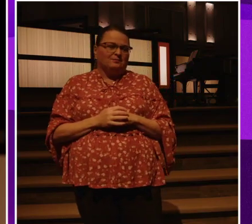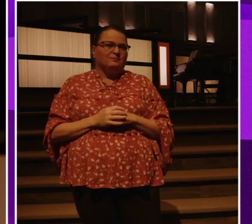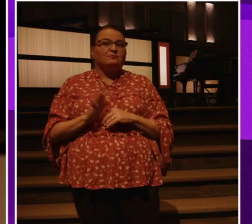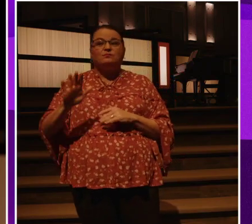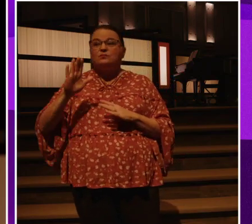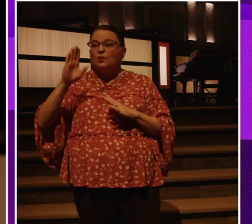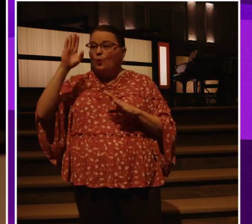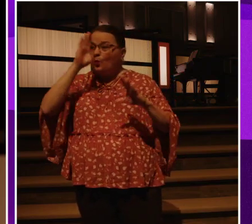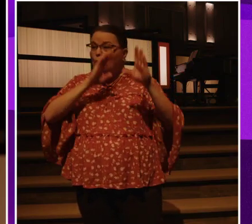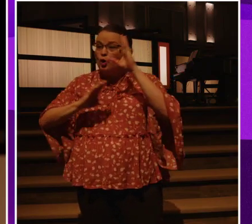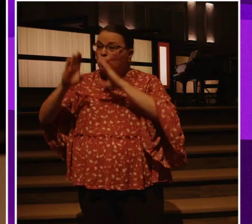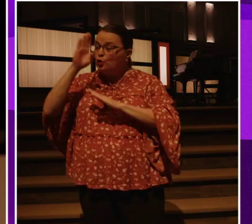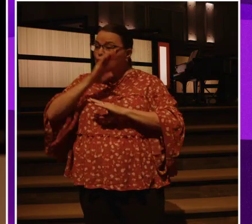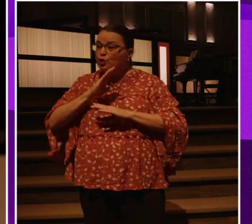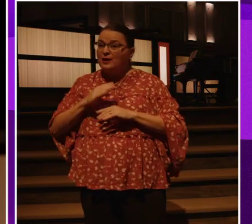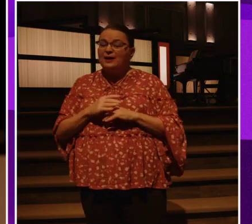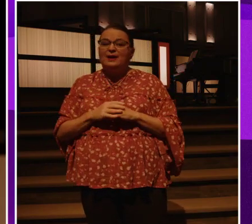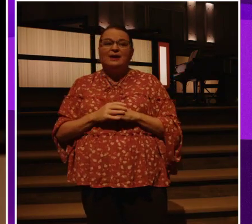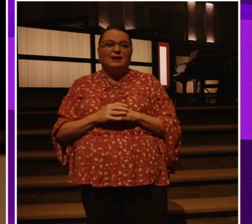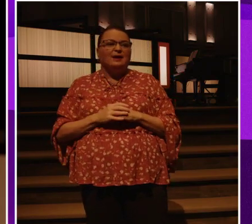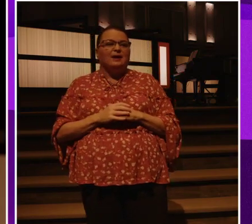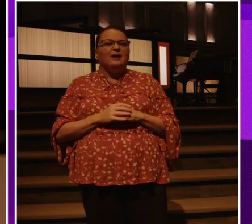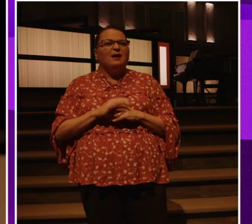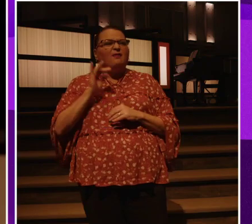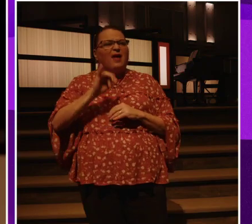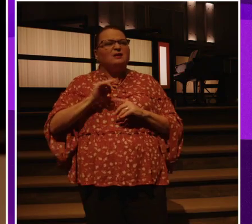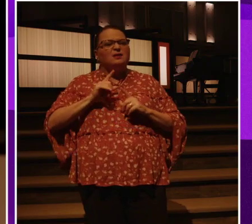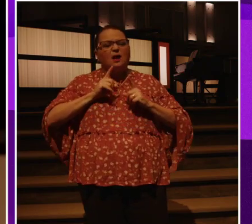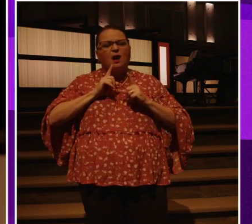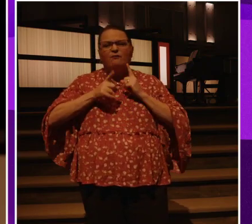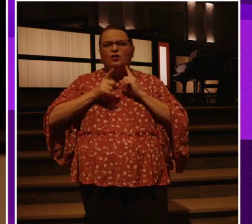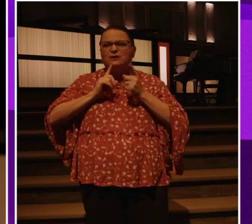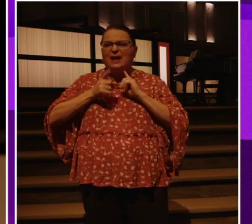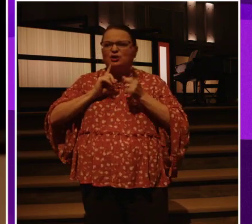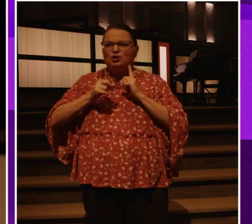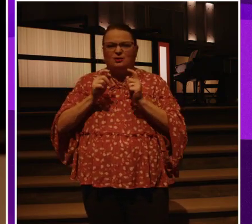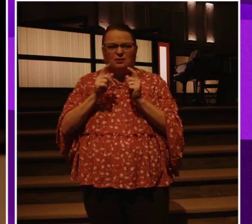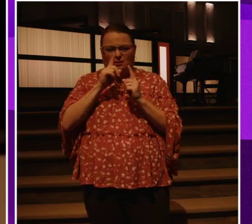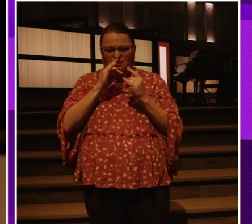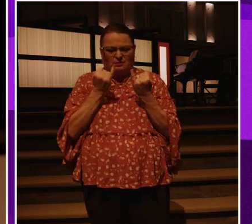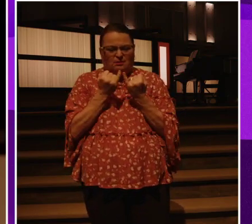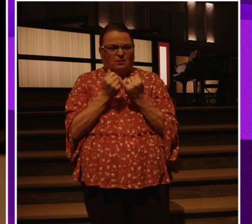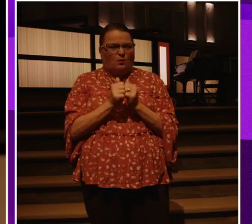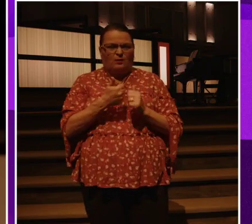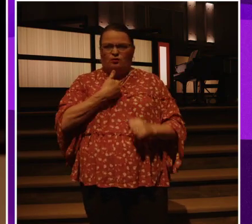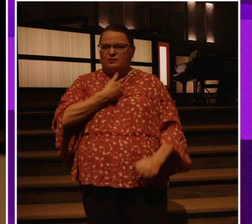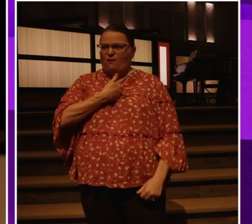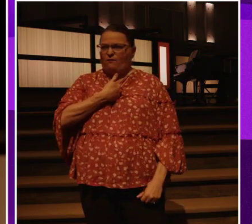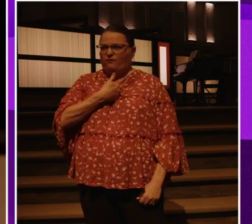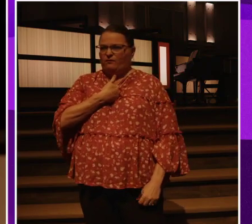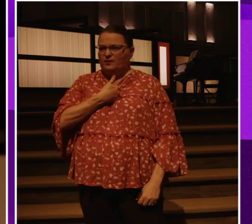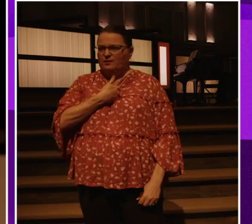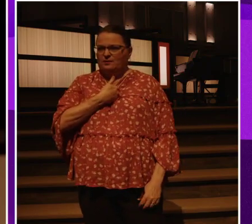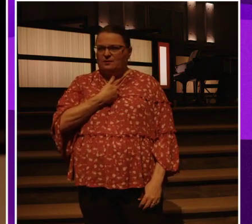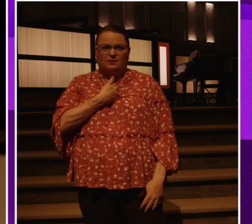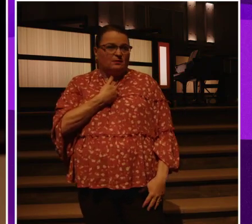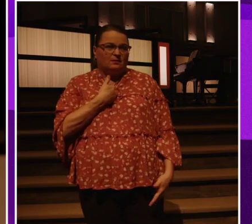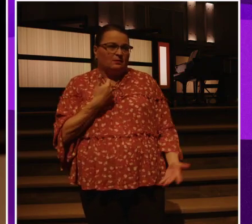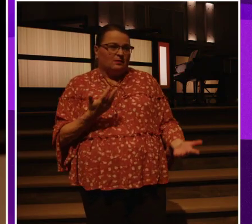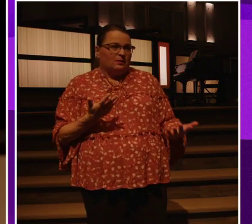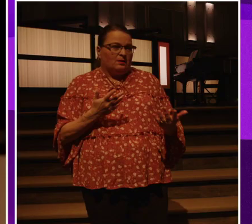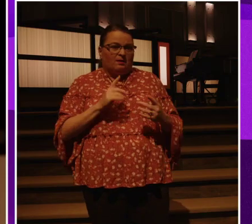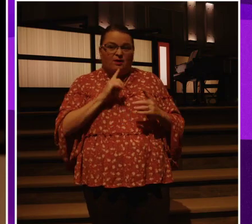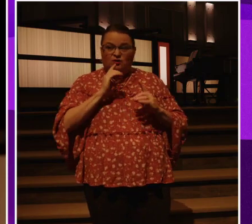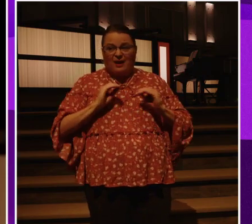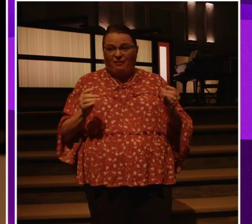Worry is a conversation that you have with yourself when there's nothing you can do about